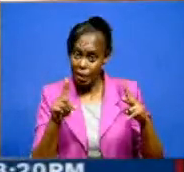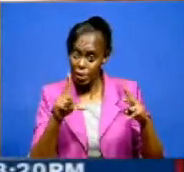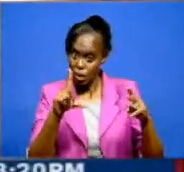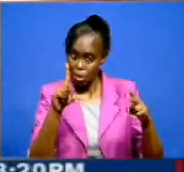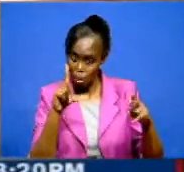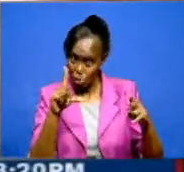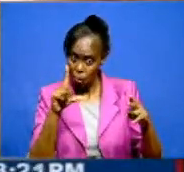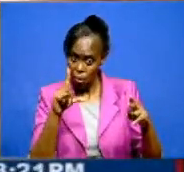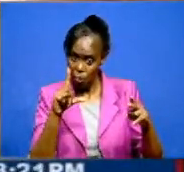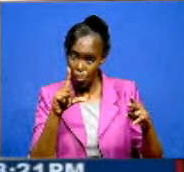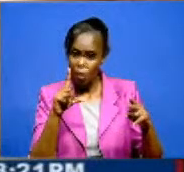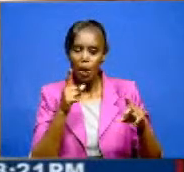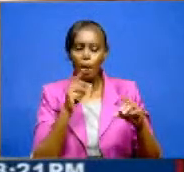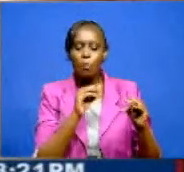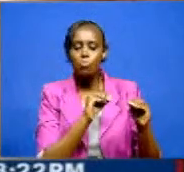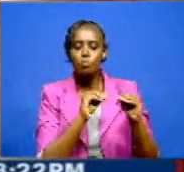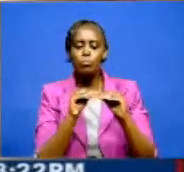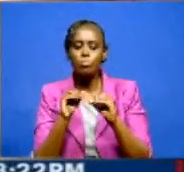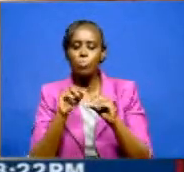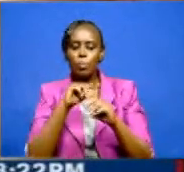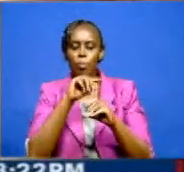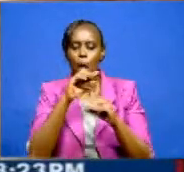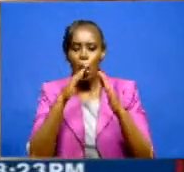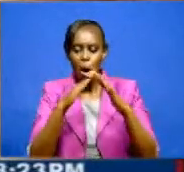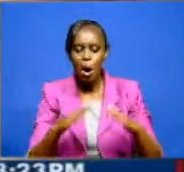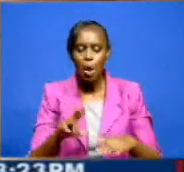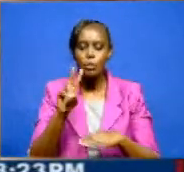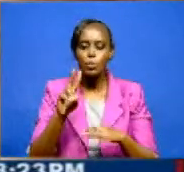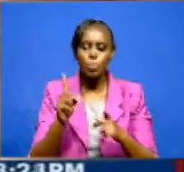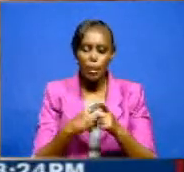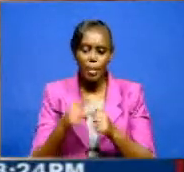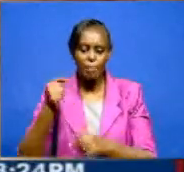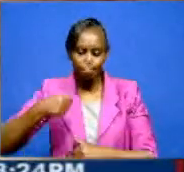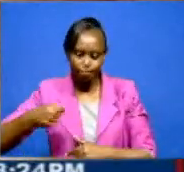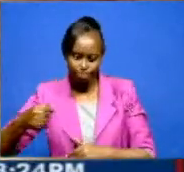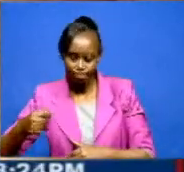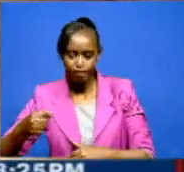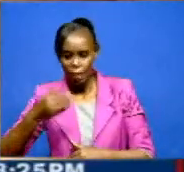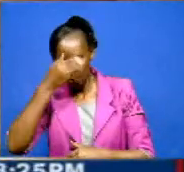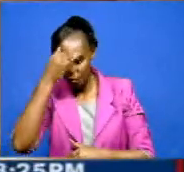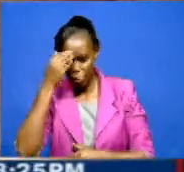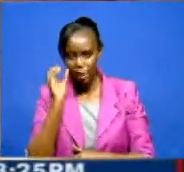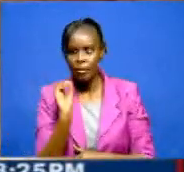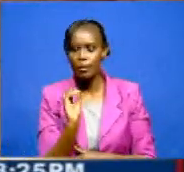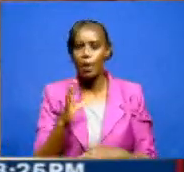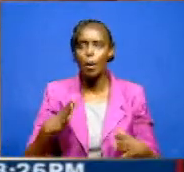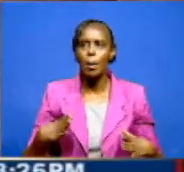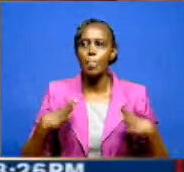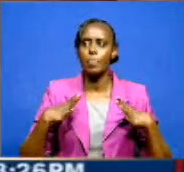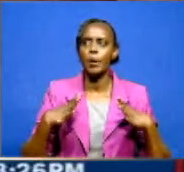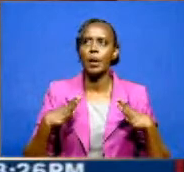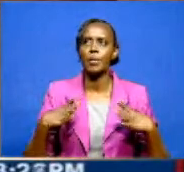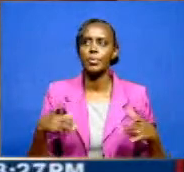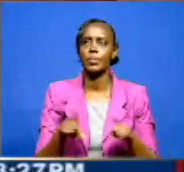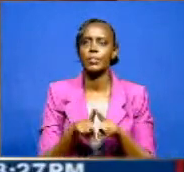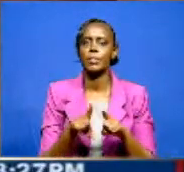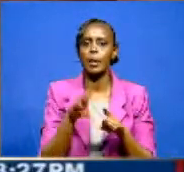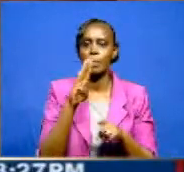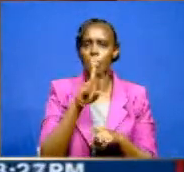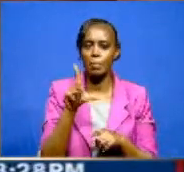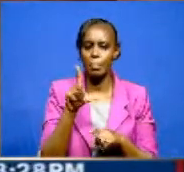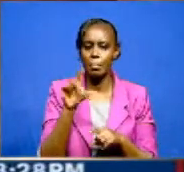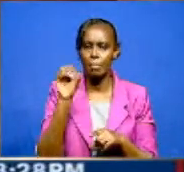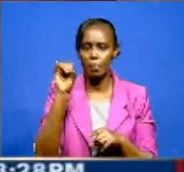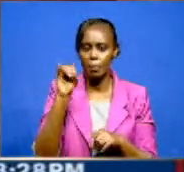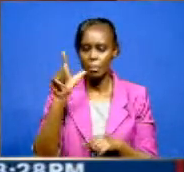from scratch, it goes through the two houses and it is assented to. You will not be forgotten. And I'm proud of the kind of bills that are coming. Look at